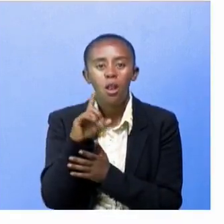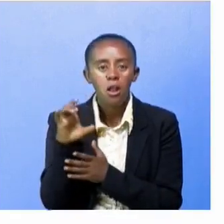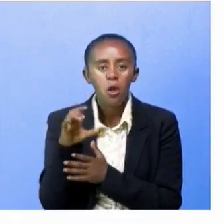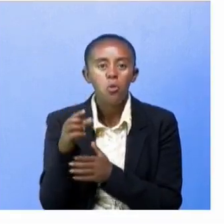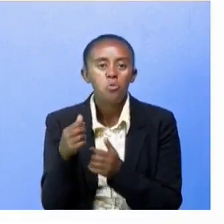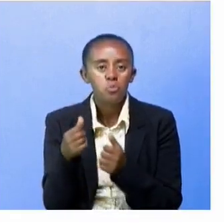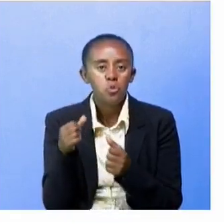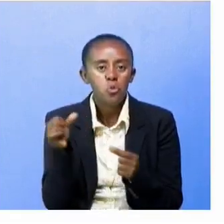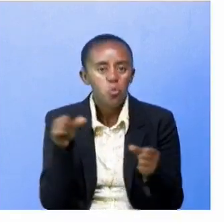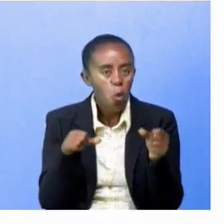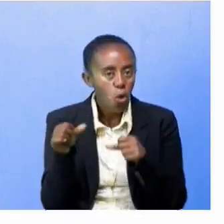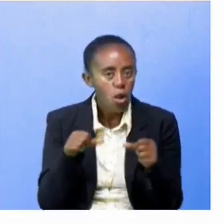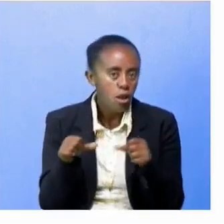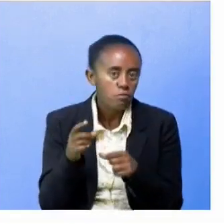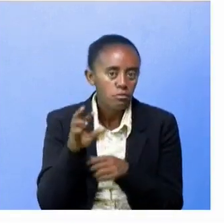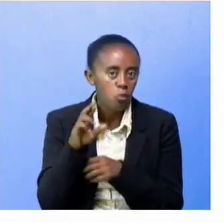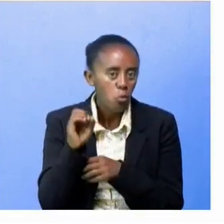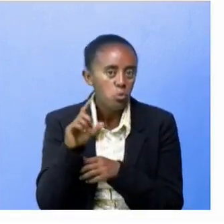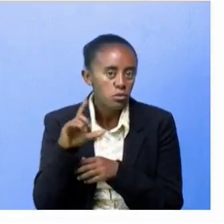of